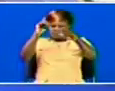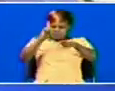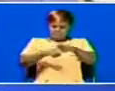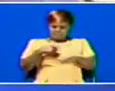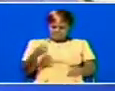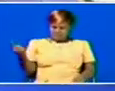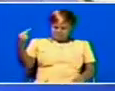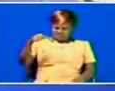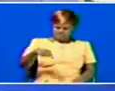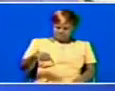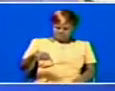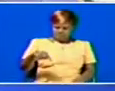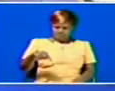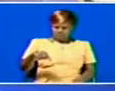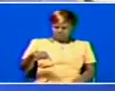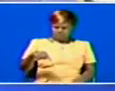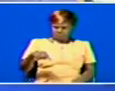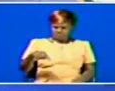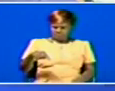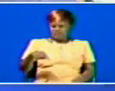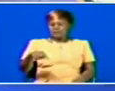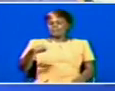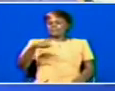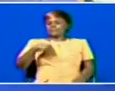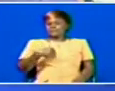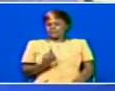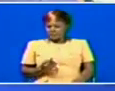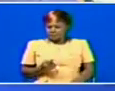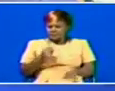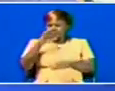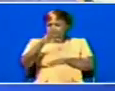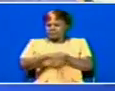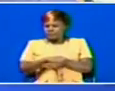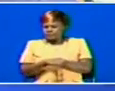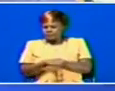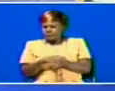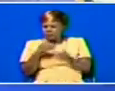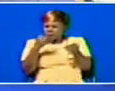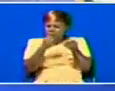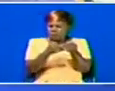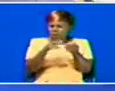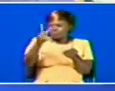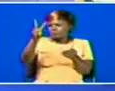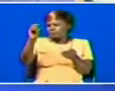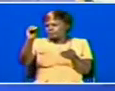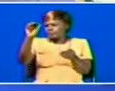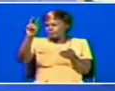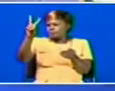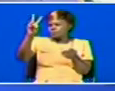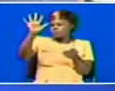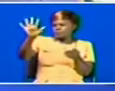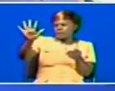came, I have managed to get about 20, 25